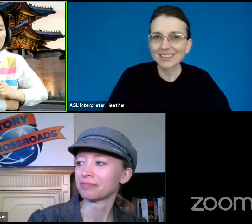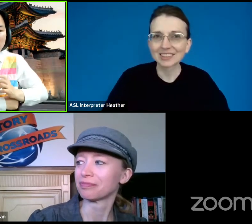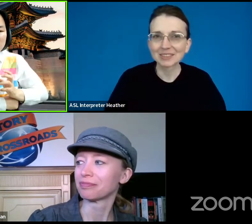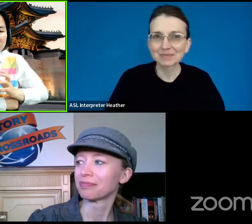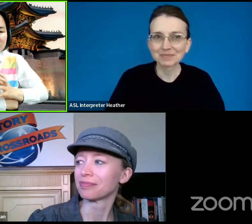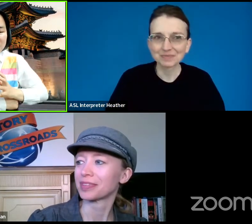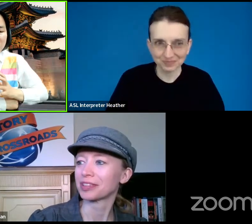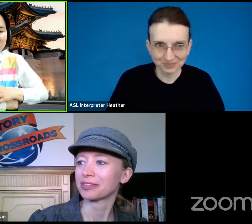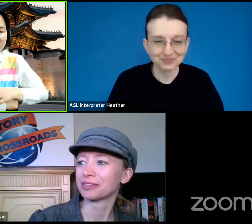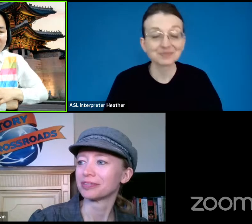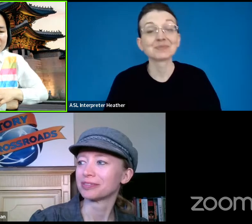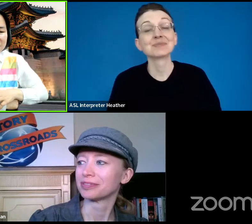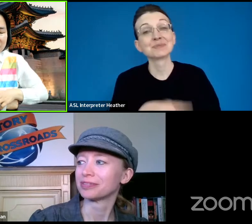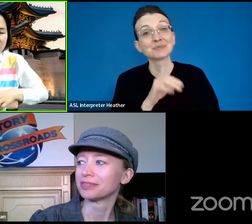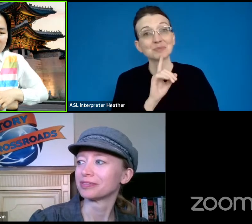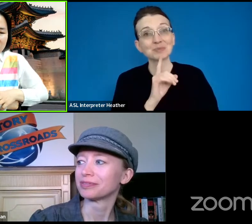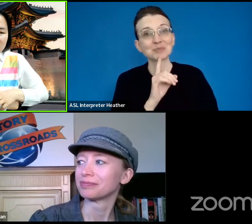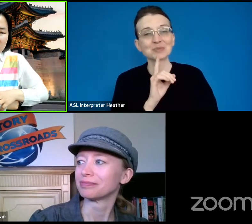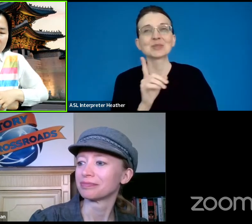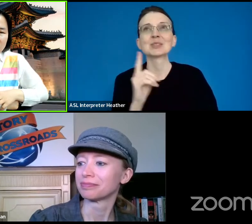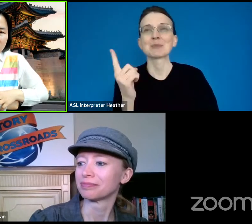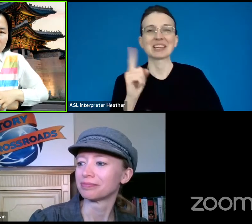let's talk about something else.